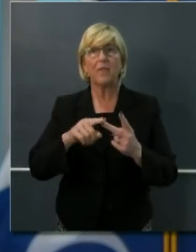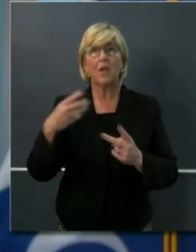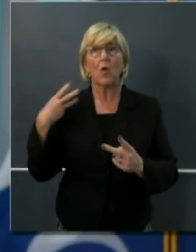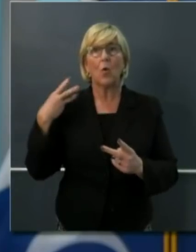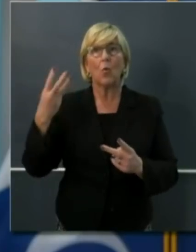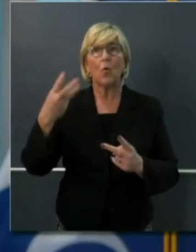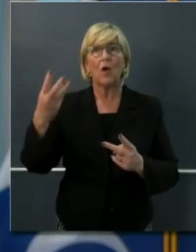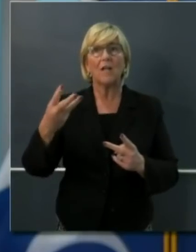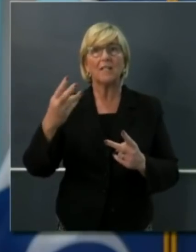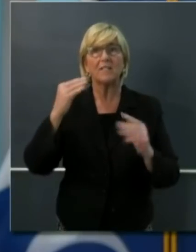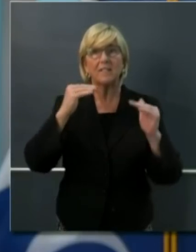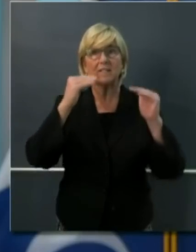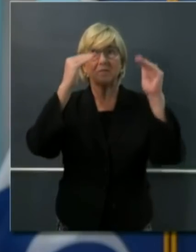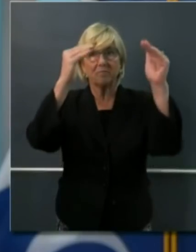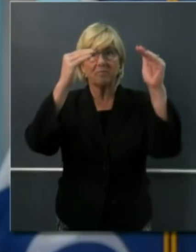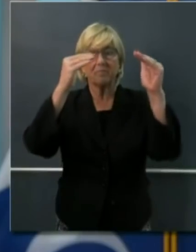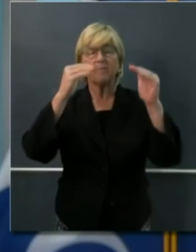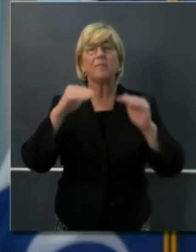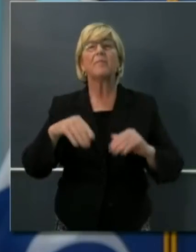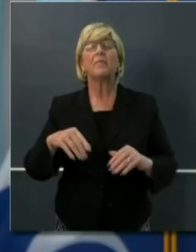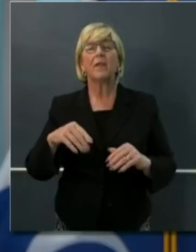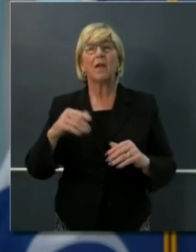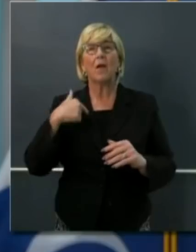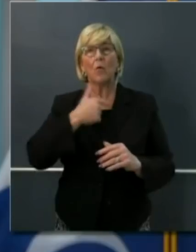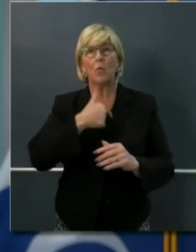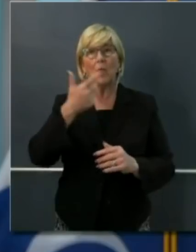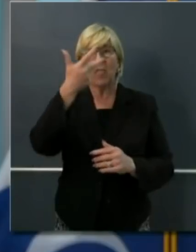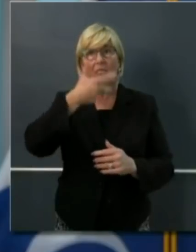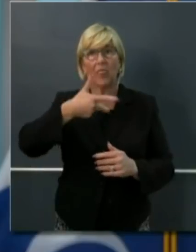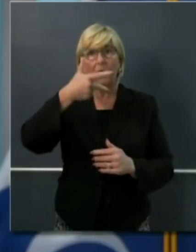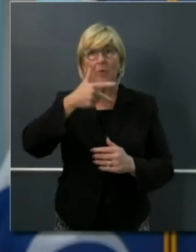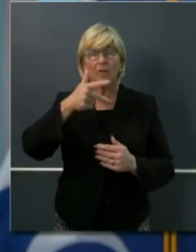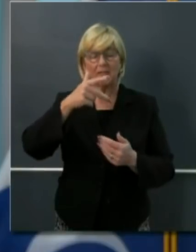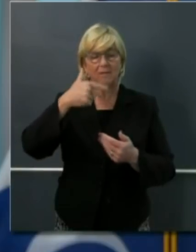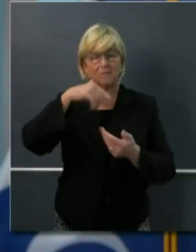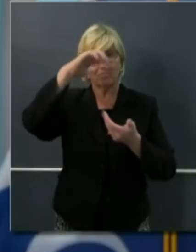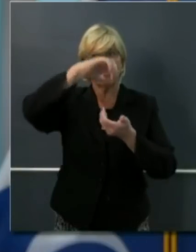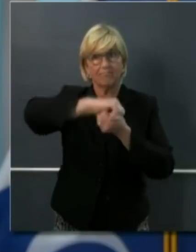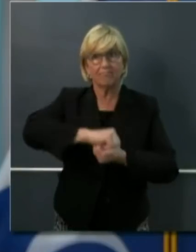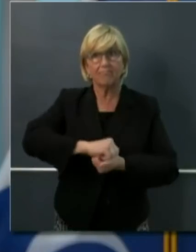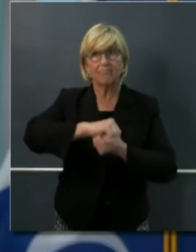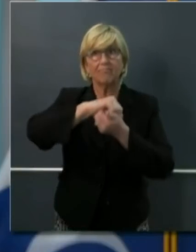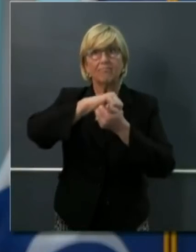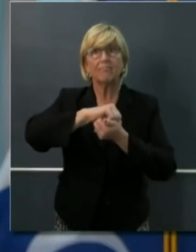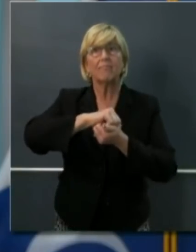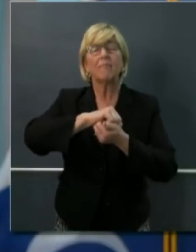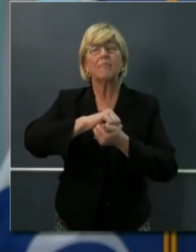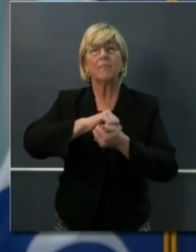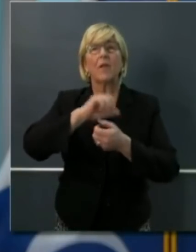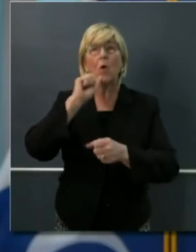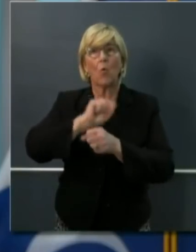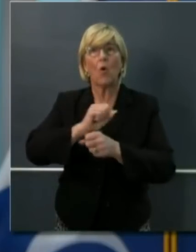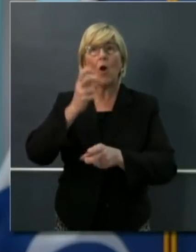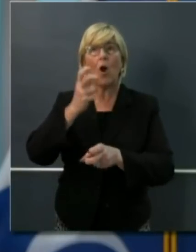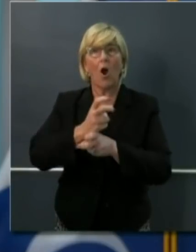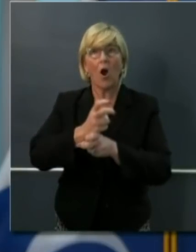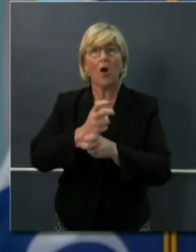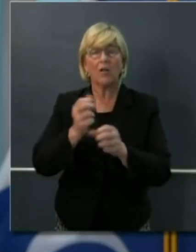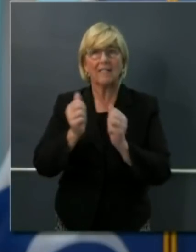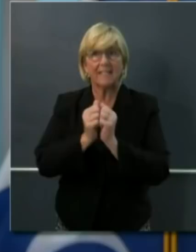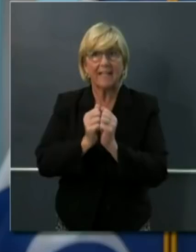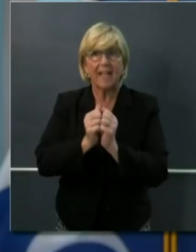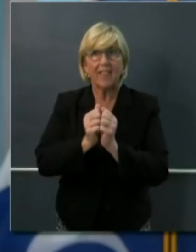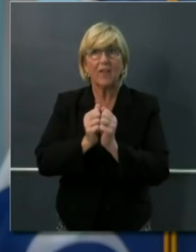to inform our own efforts here in the state of California. And based upon Indicator 3 and the work that we have done